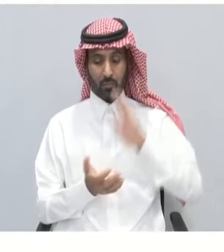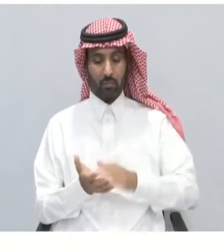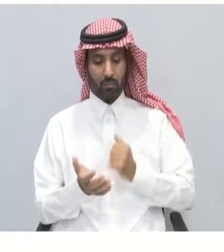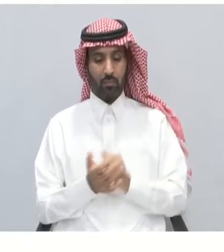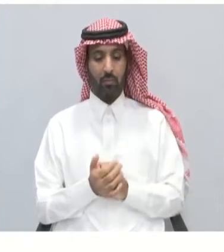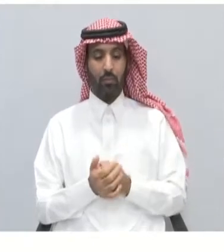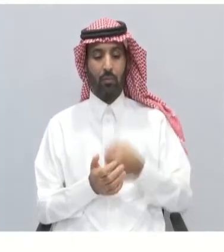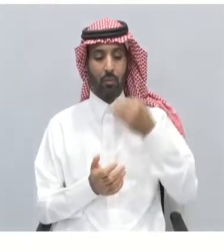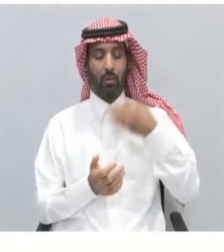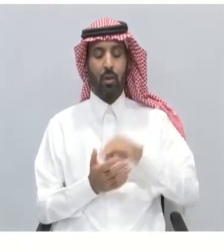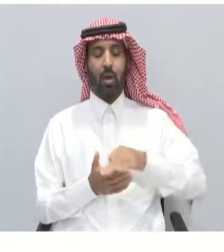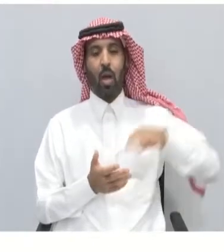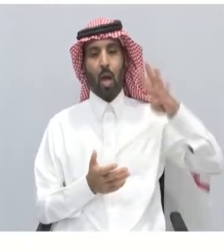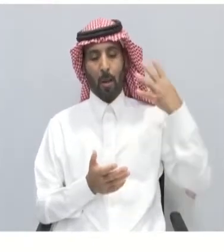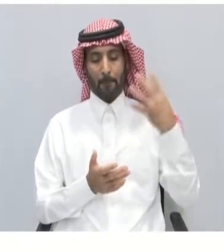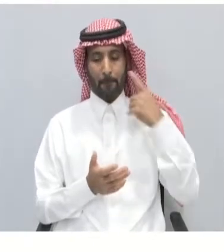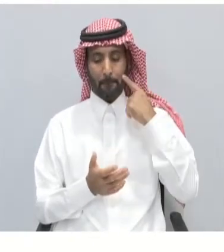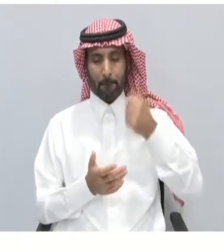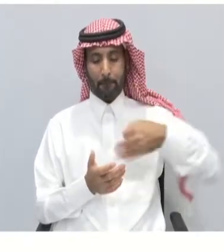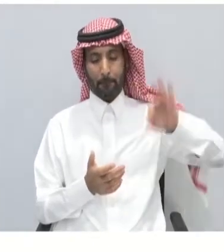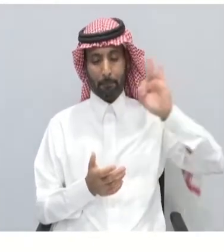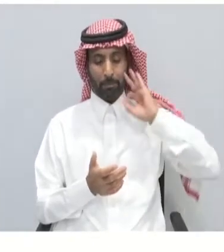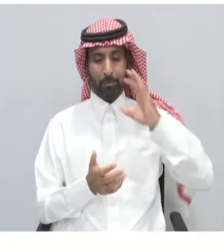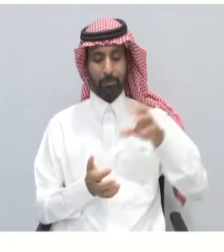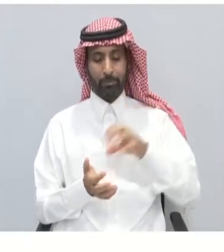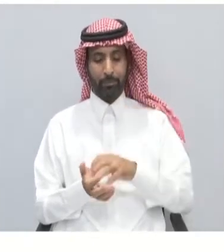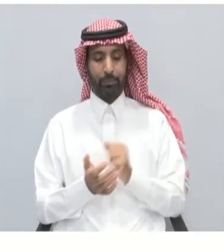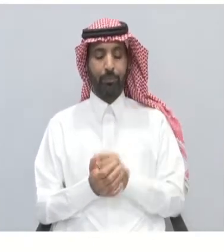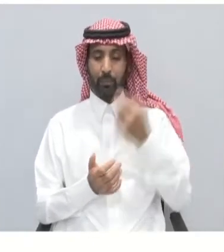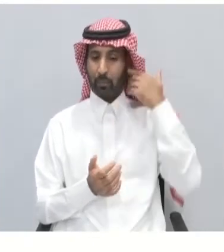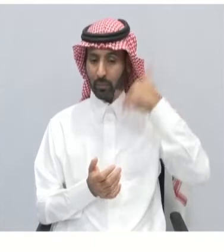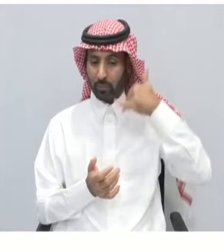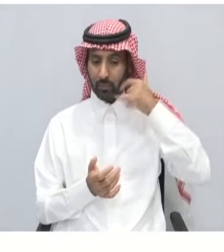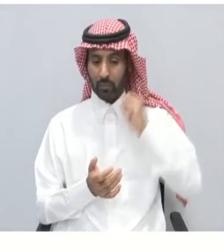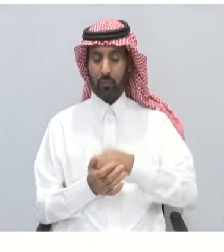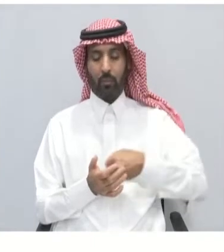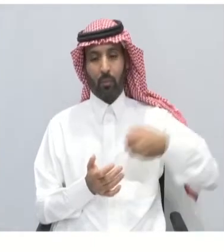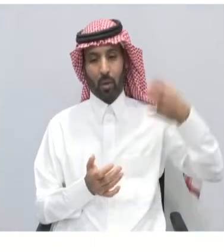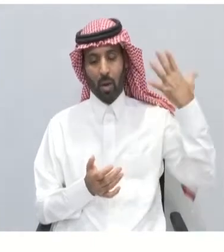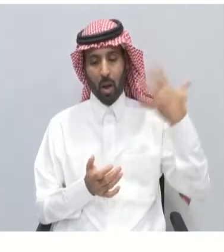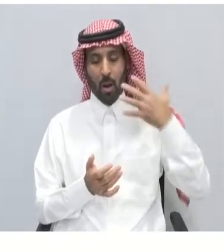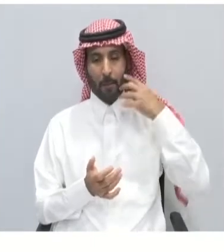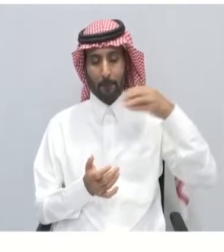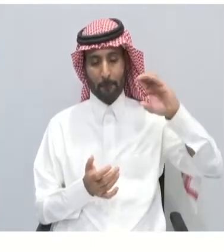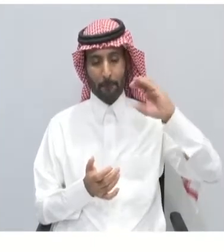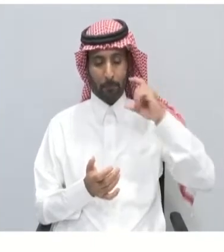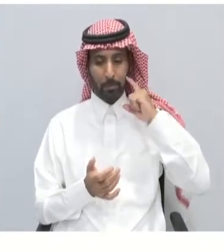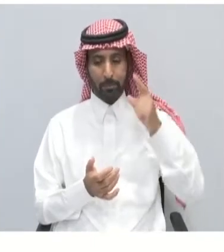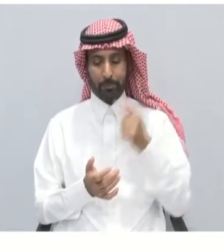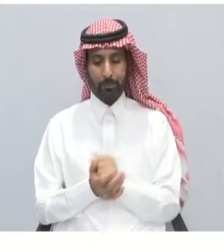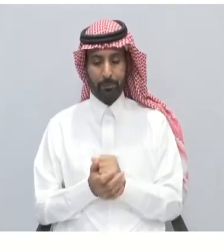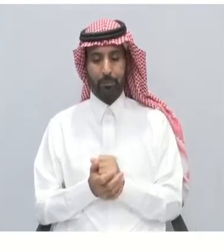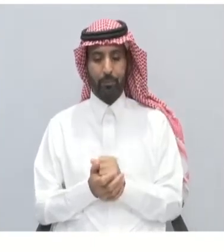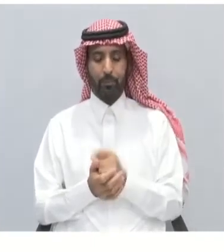Give back means return. Call up means phone, when you call up